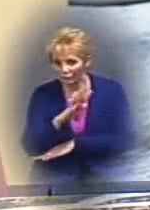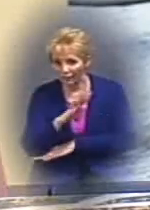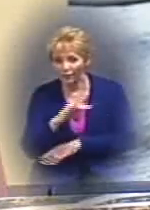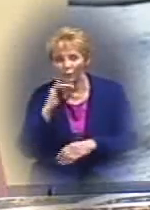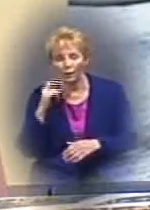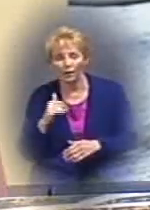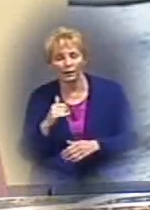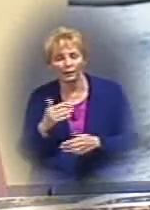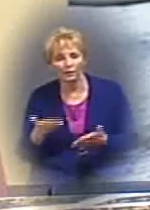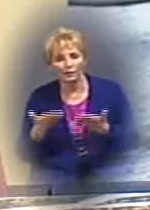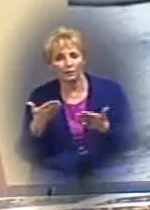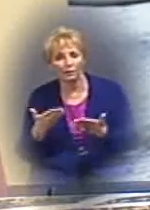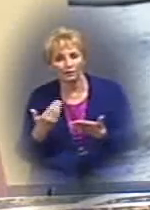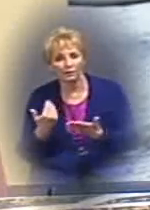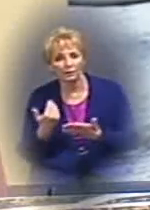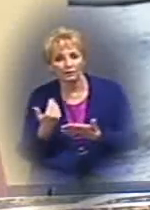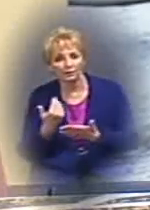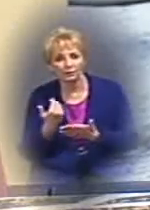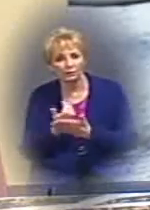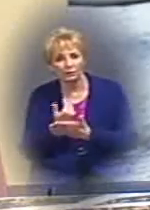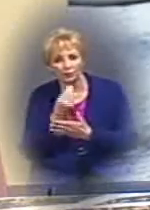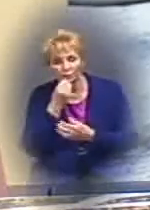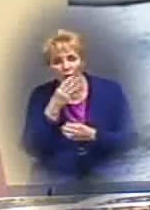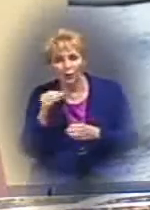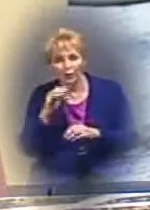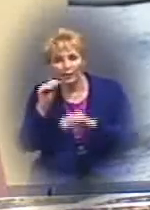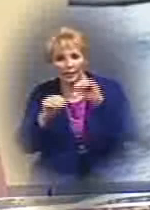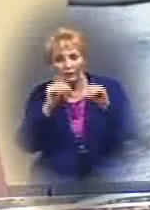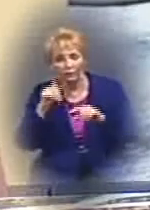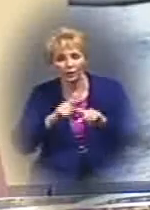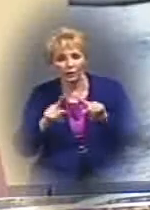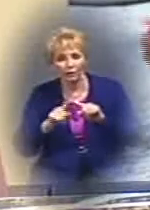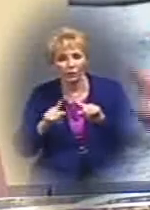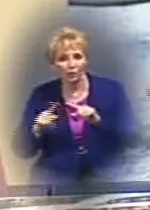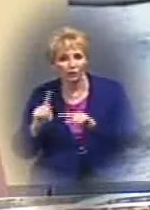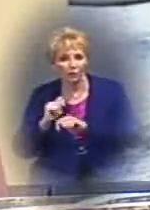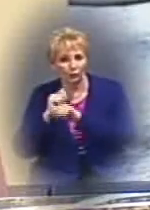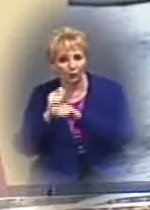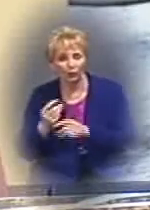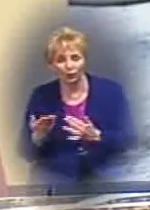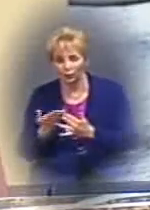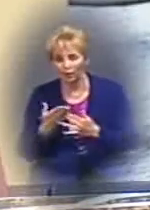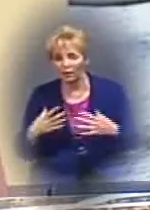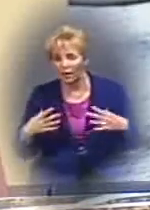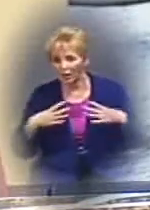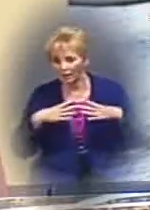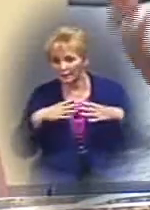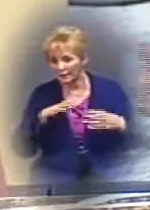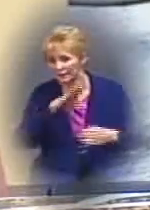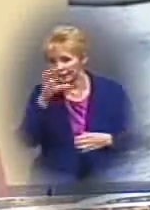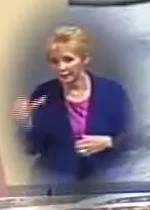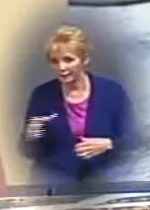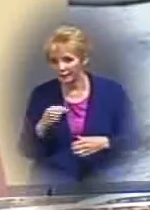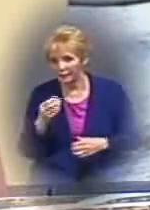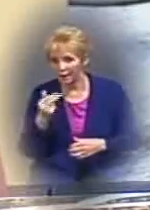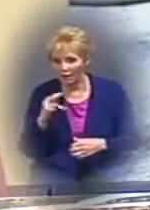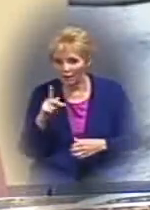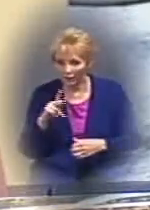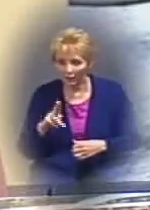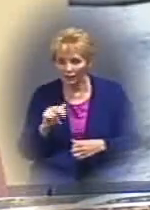they will offer fresh goods and decorations for all your various traditions throughout the whole holiday season of Thanksgiving, Christmas, Hanukkah, and